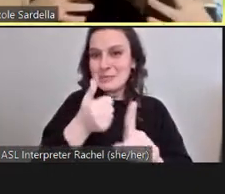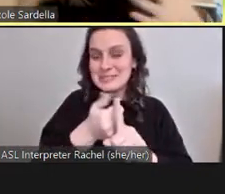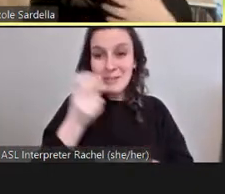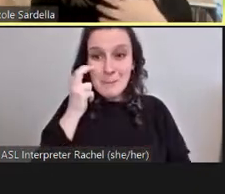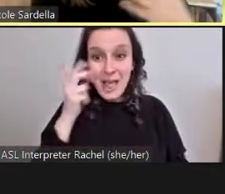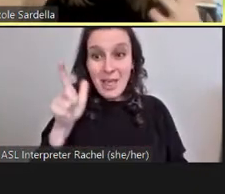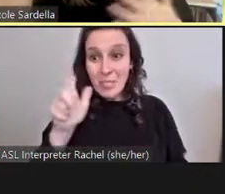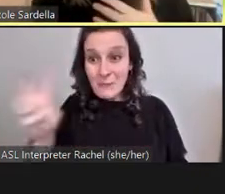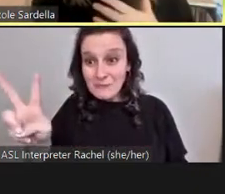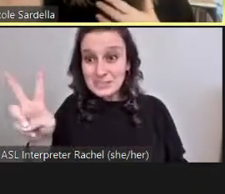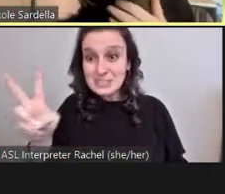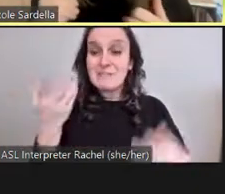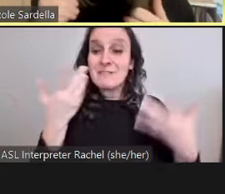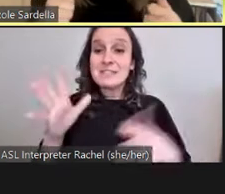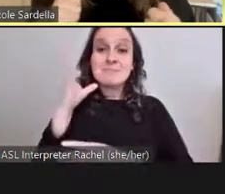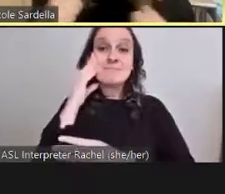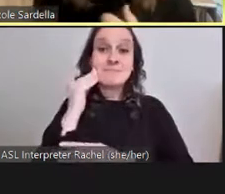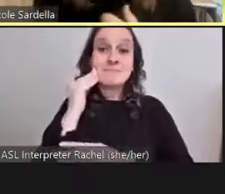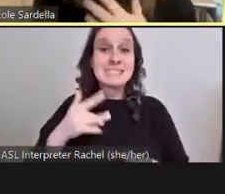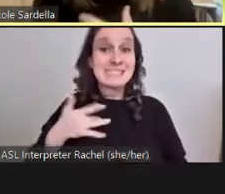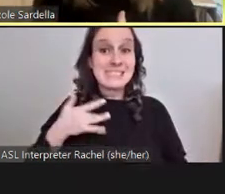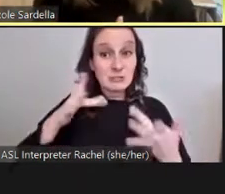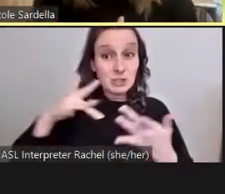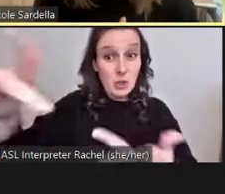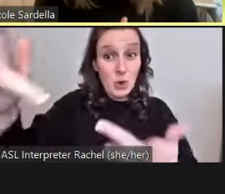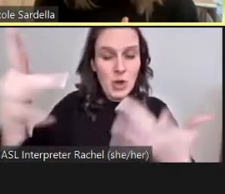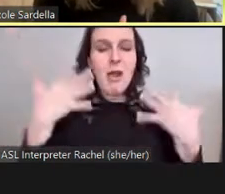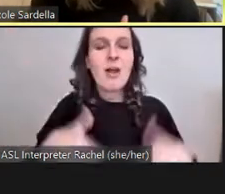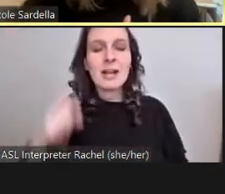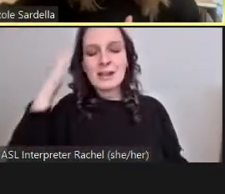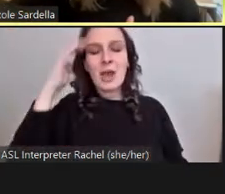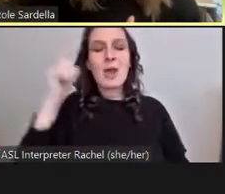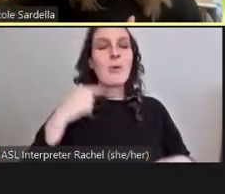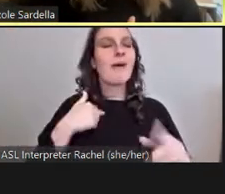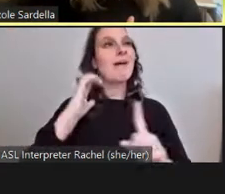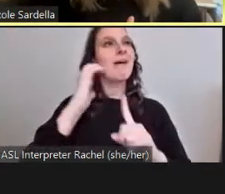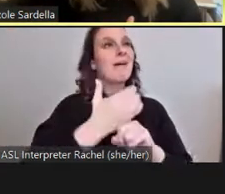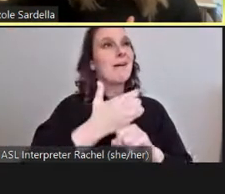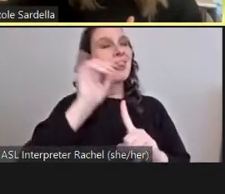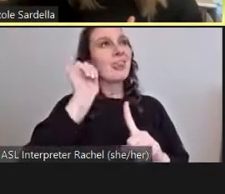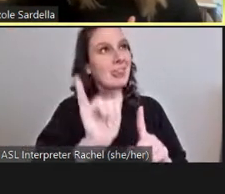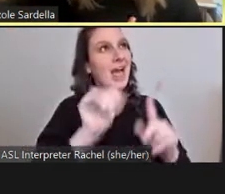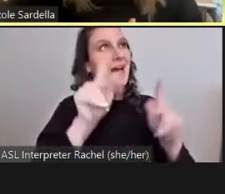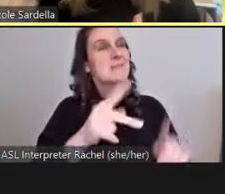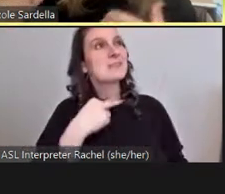who have done the sensory tour have the already know what that person's voice sounds like.